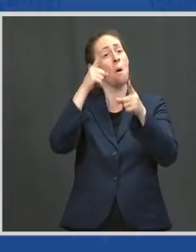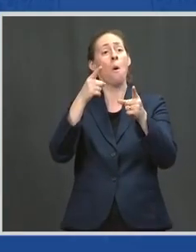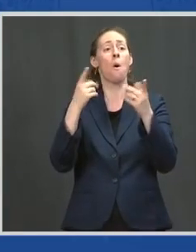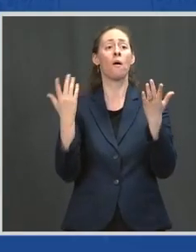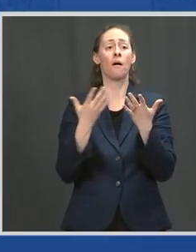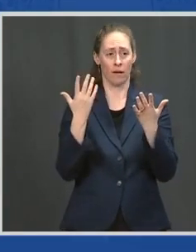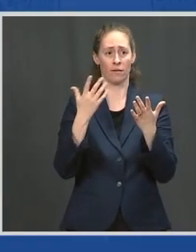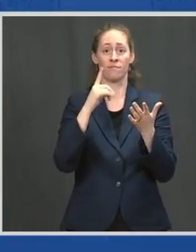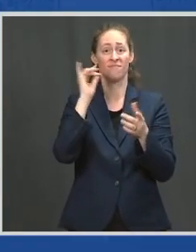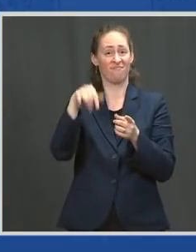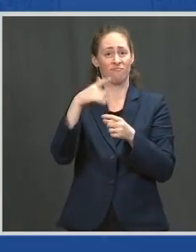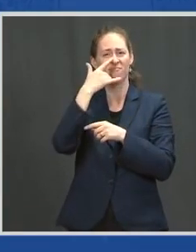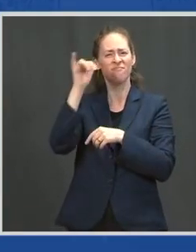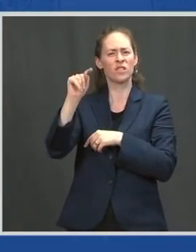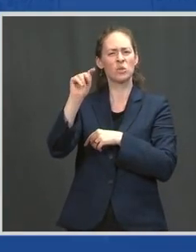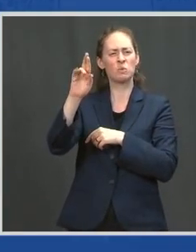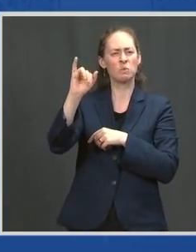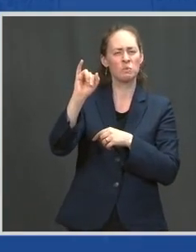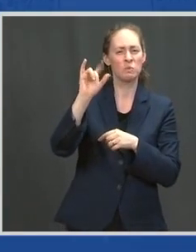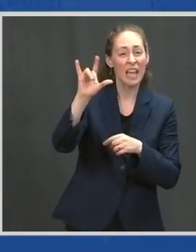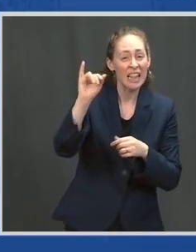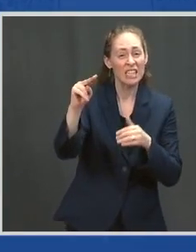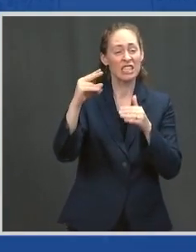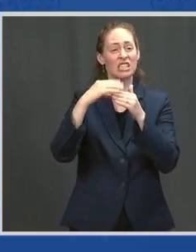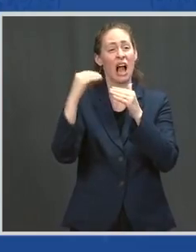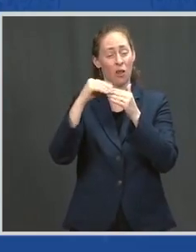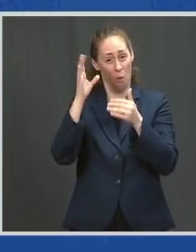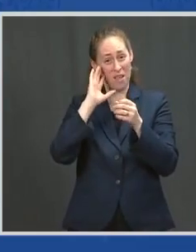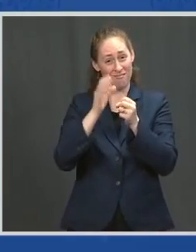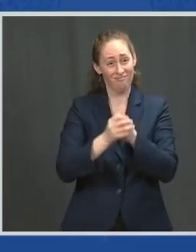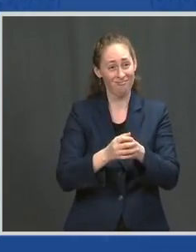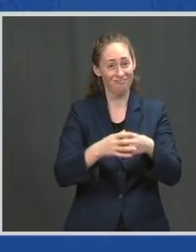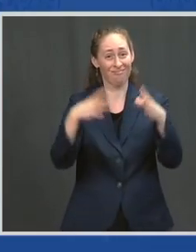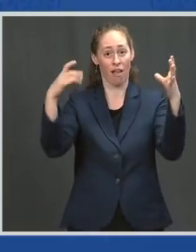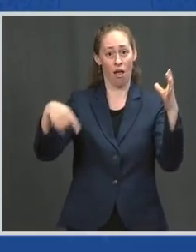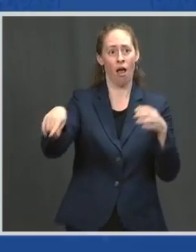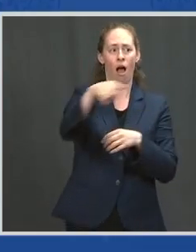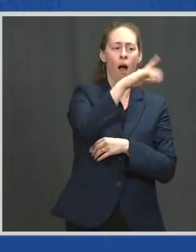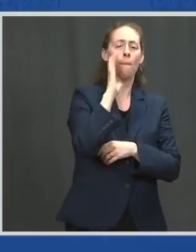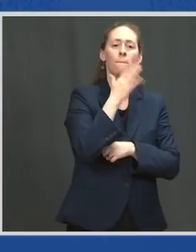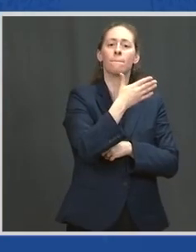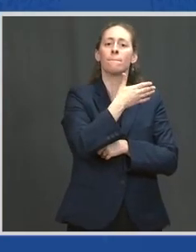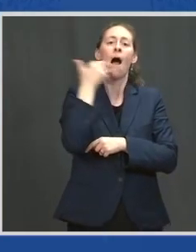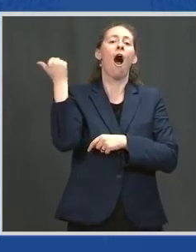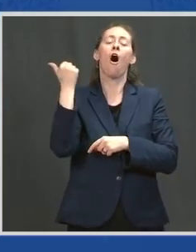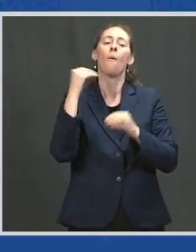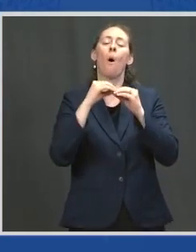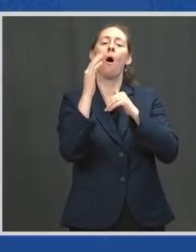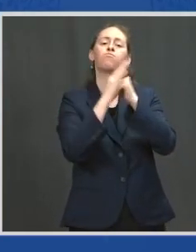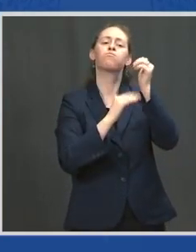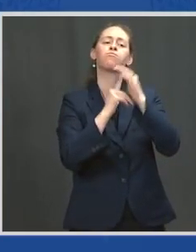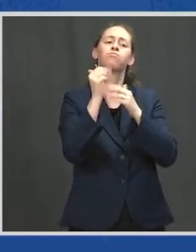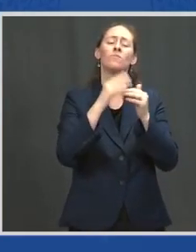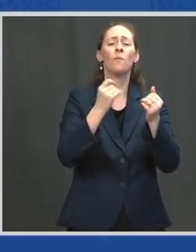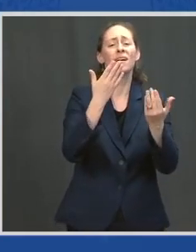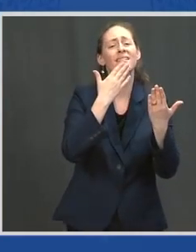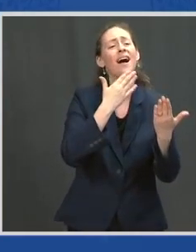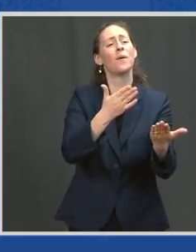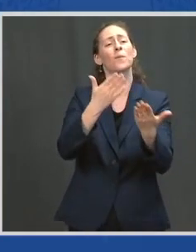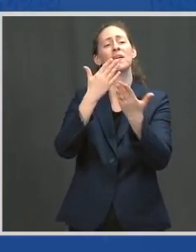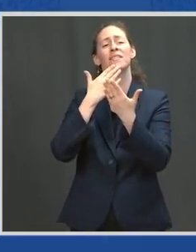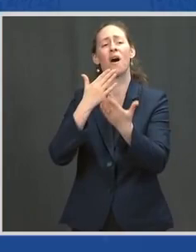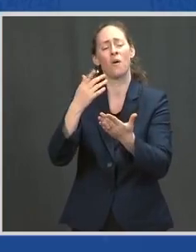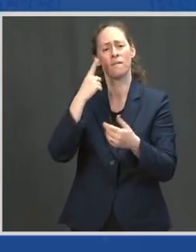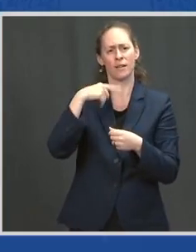will grow the economy. Everybody will be better off. So I want to thank you all for doing your